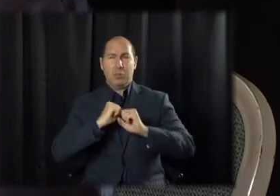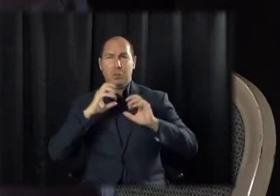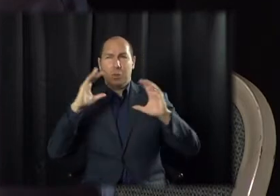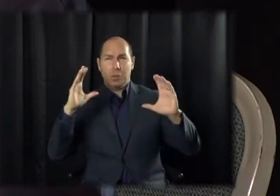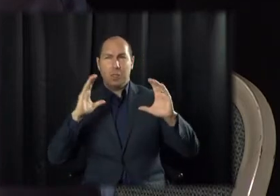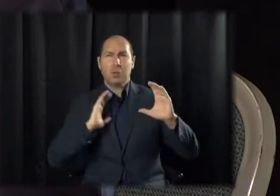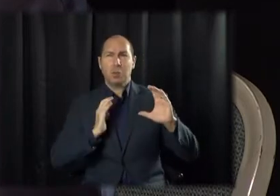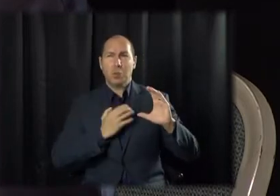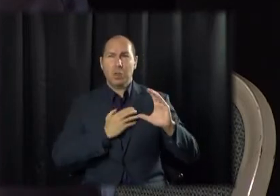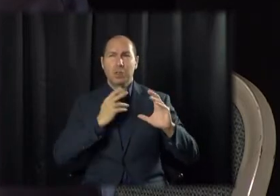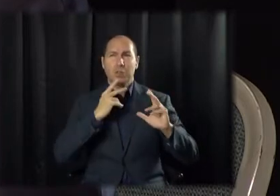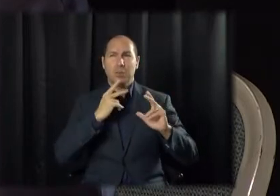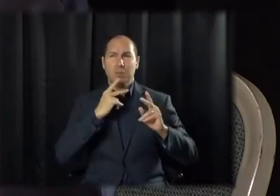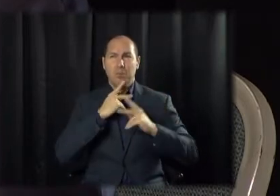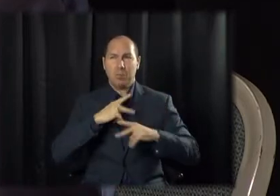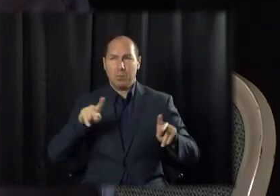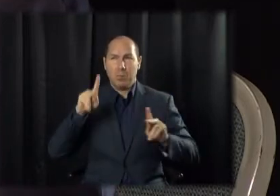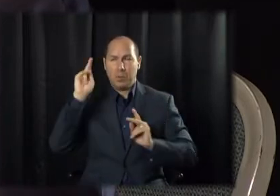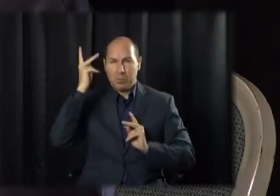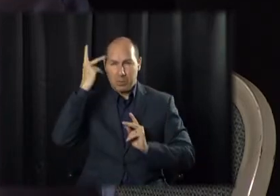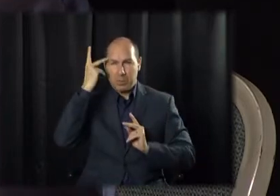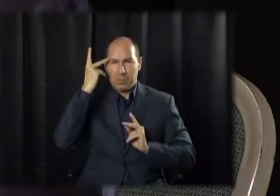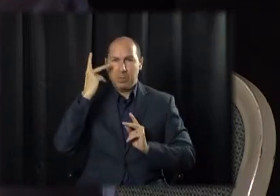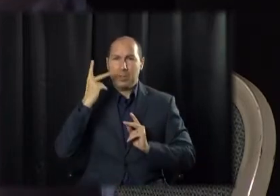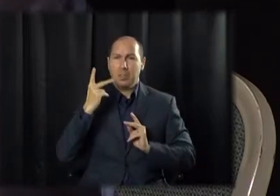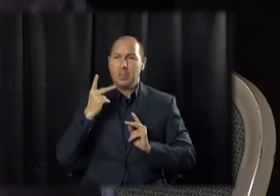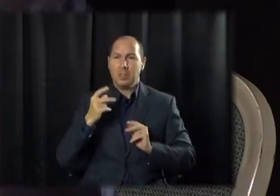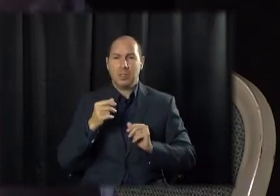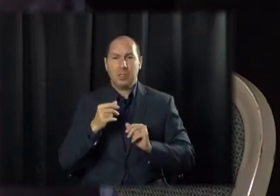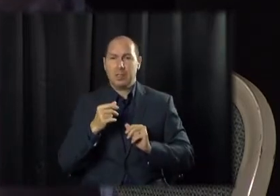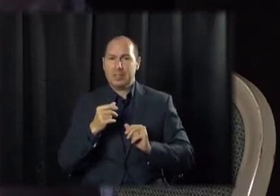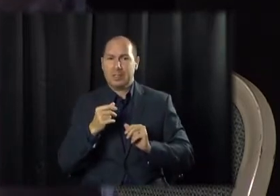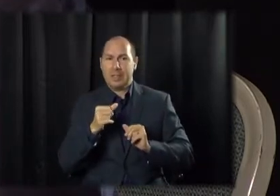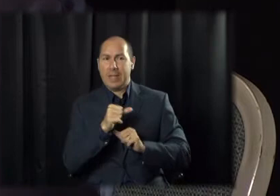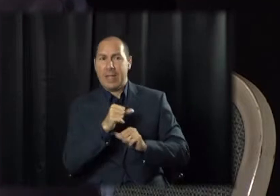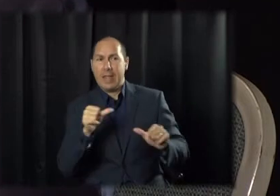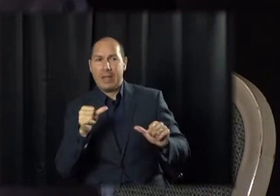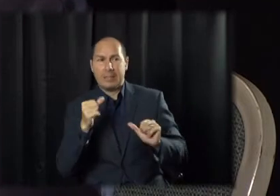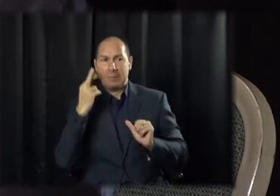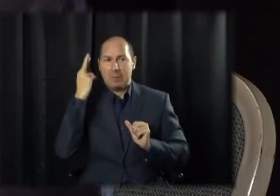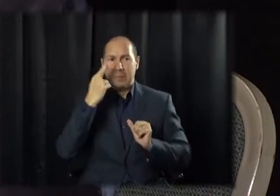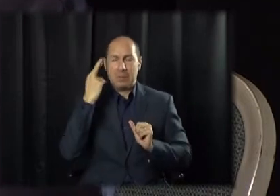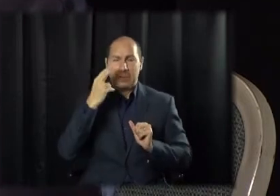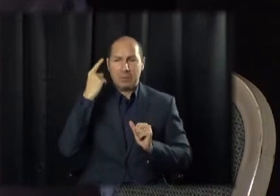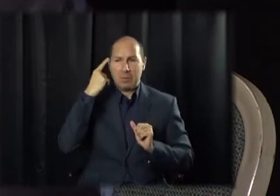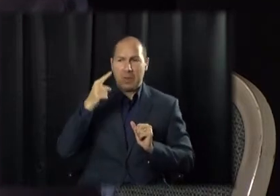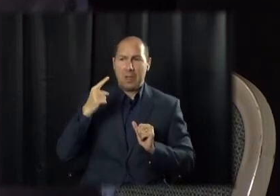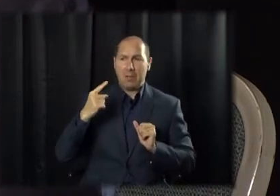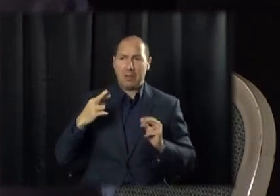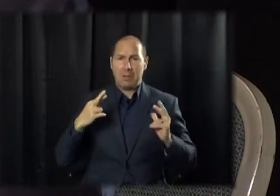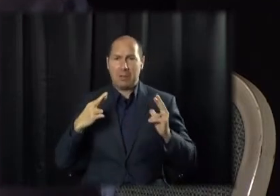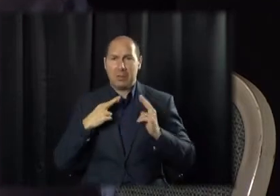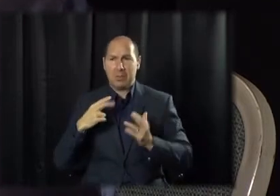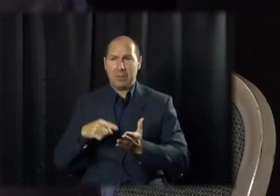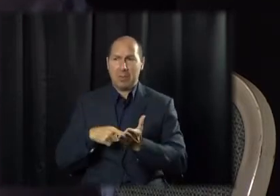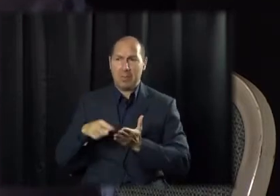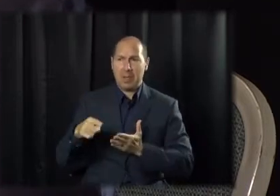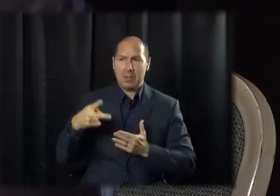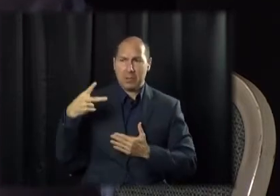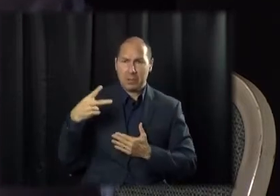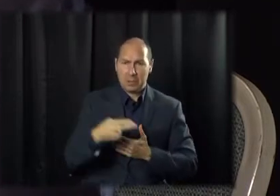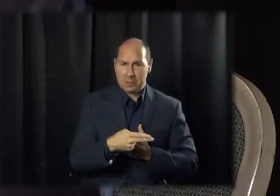policy that there's no justification for additional pension cuts, either due